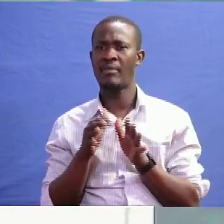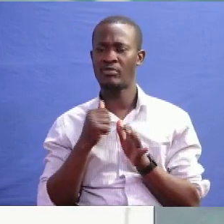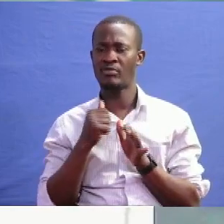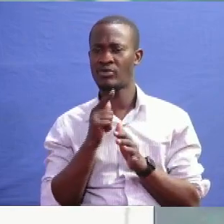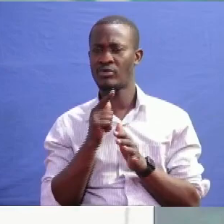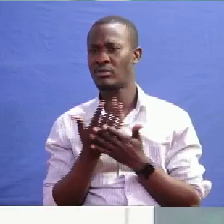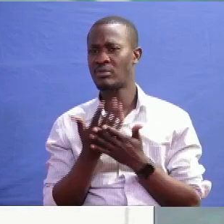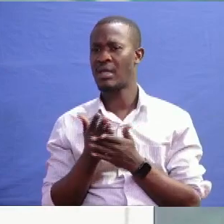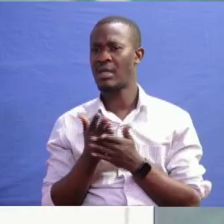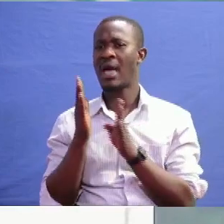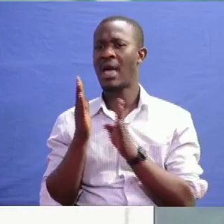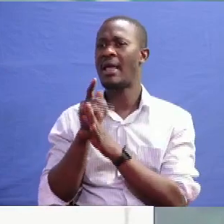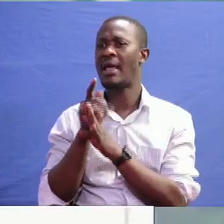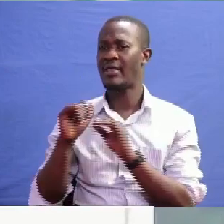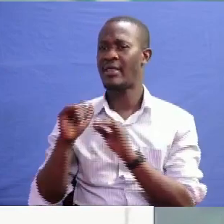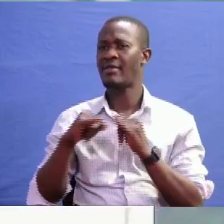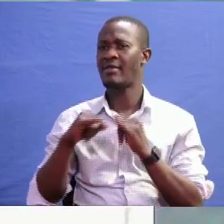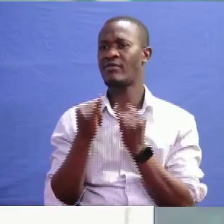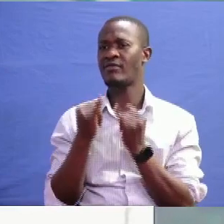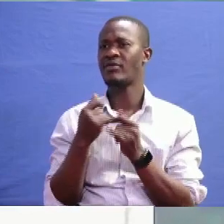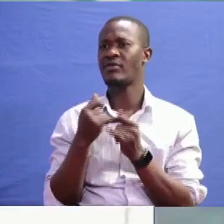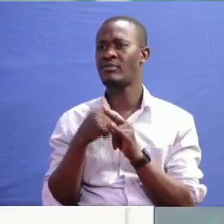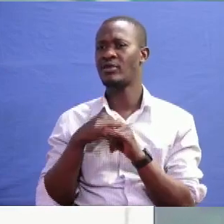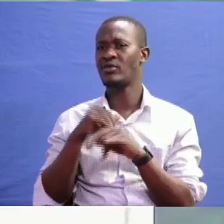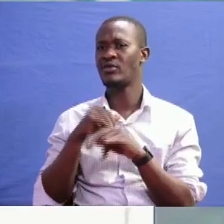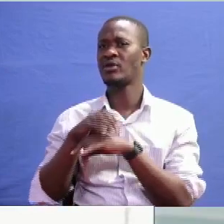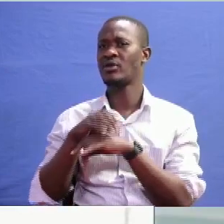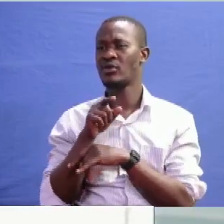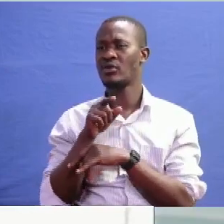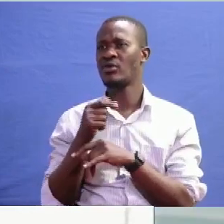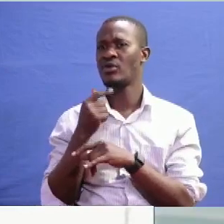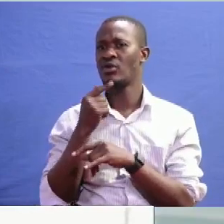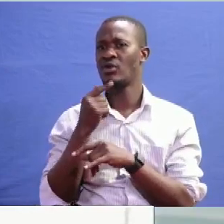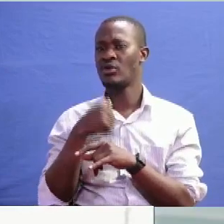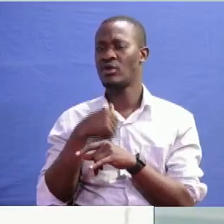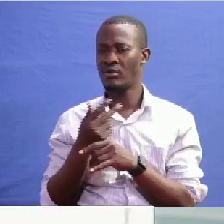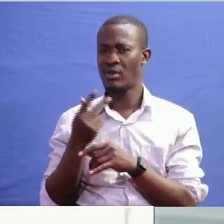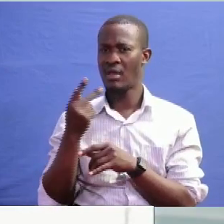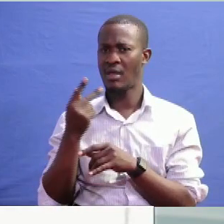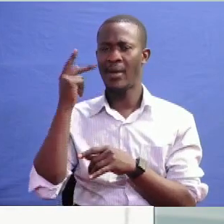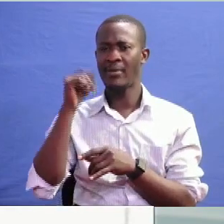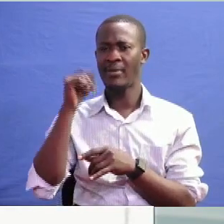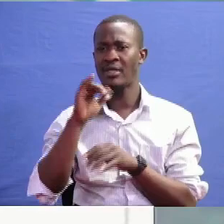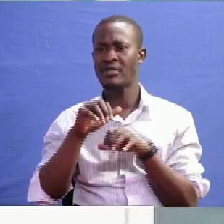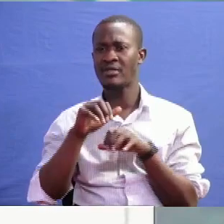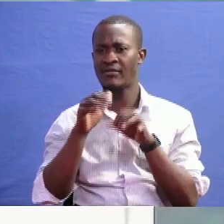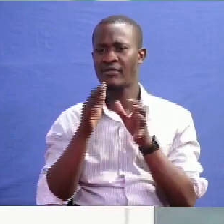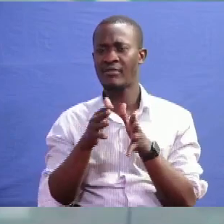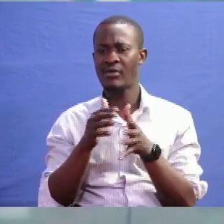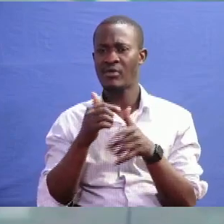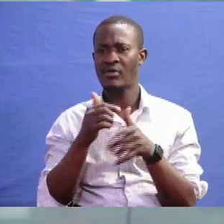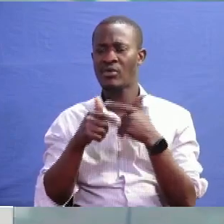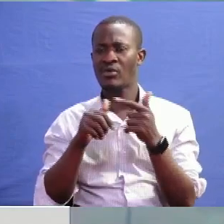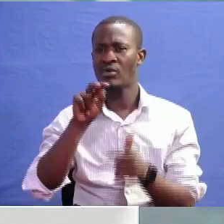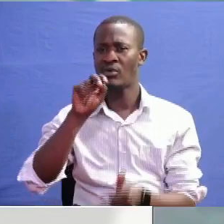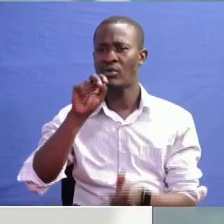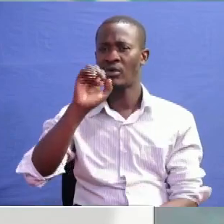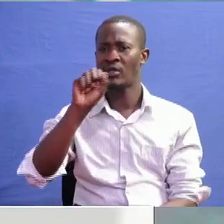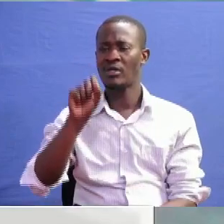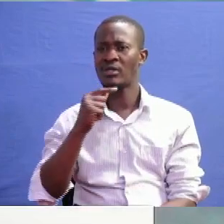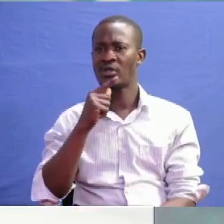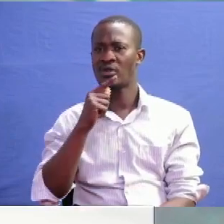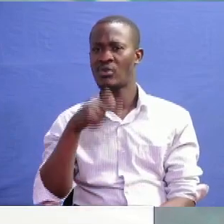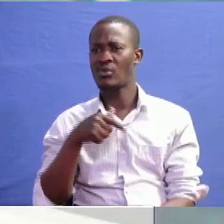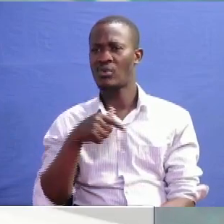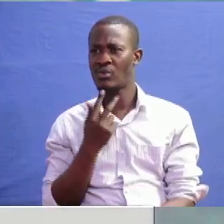hide information, but now you hide the information, but we'll get you. If you tell us your parent is a farmer, we will go to NTSA and check